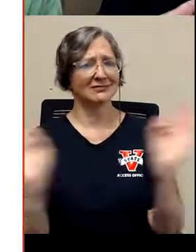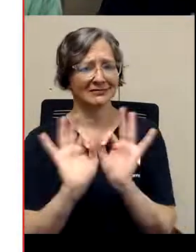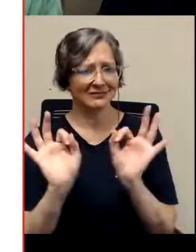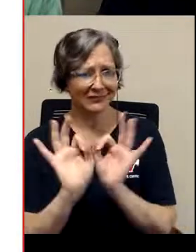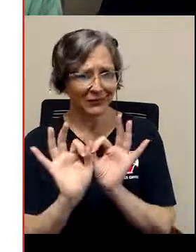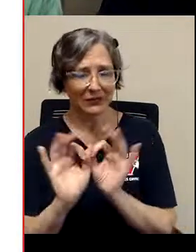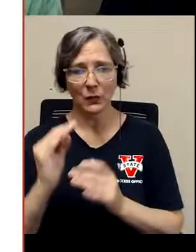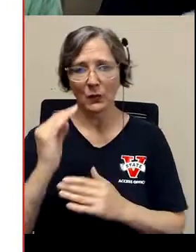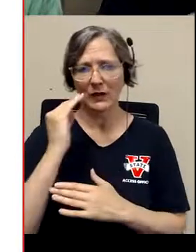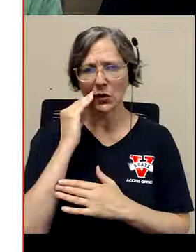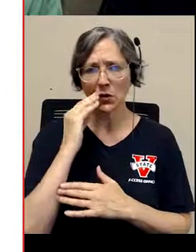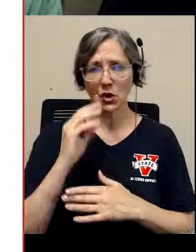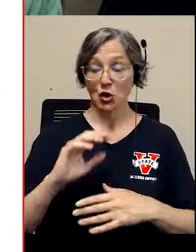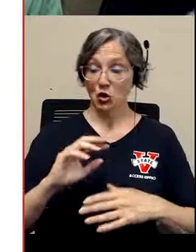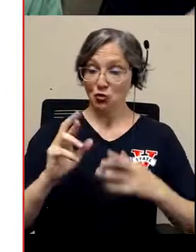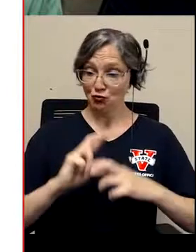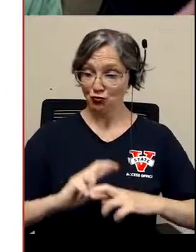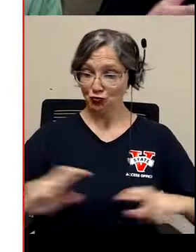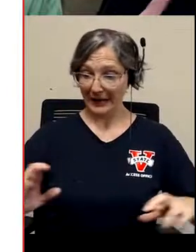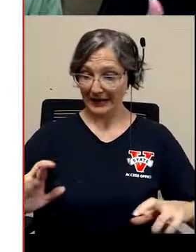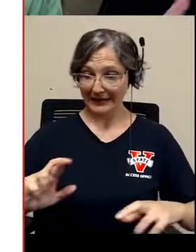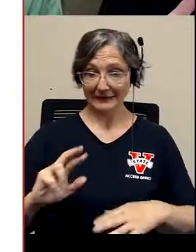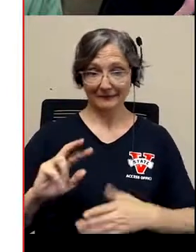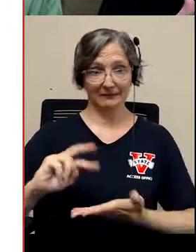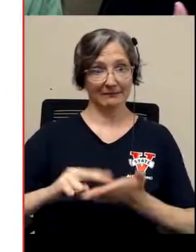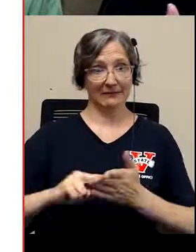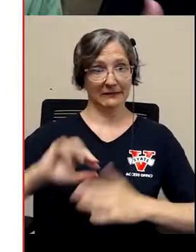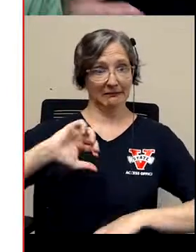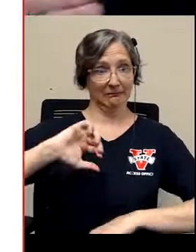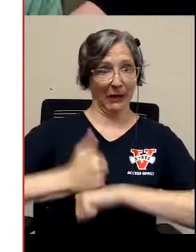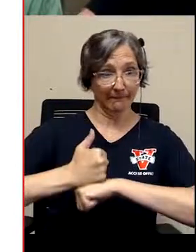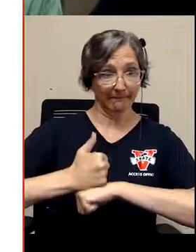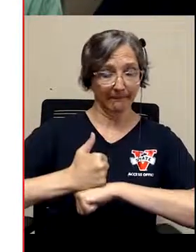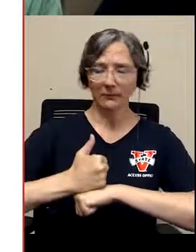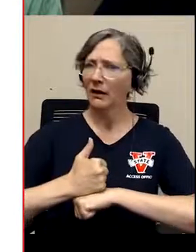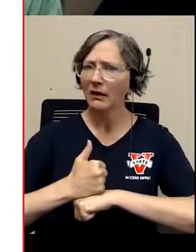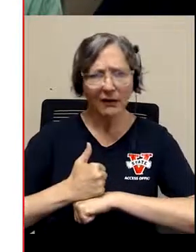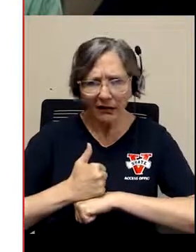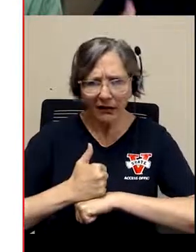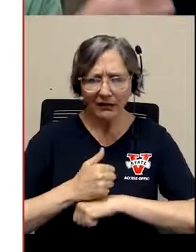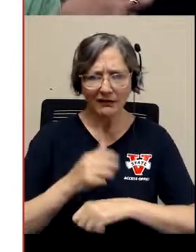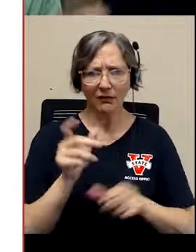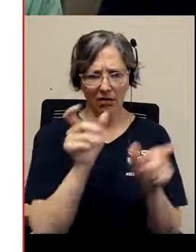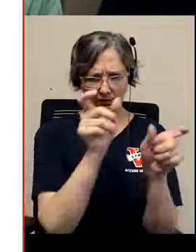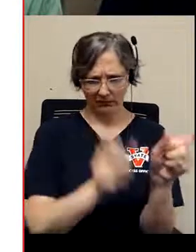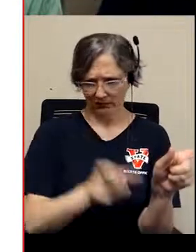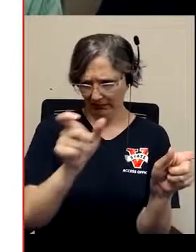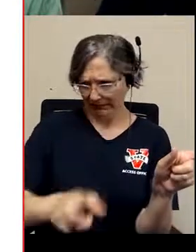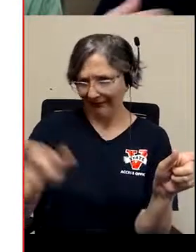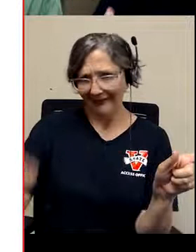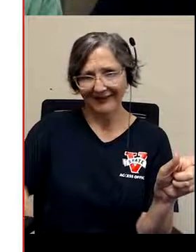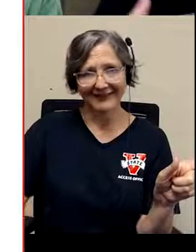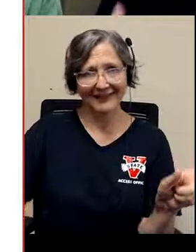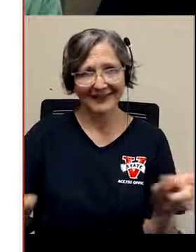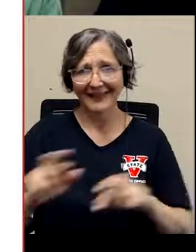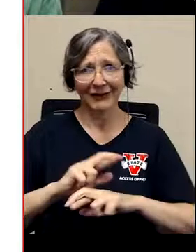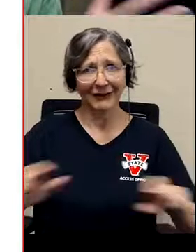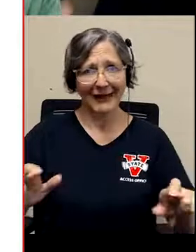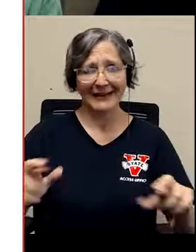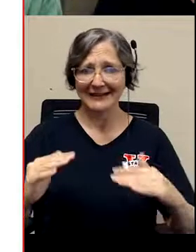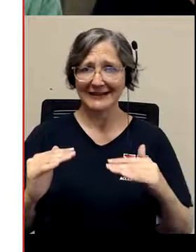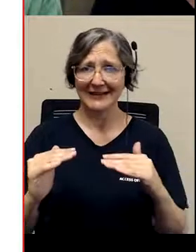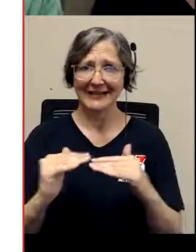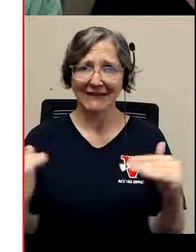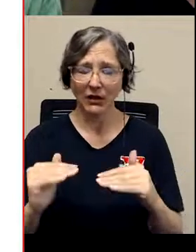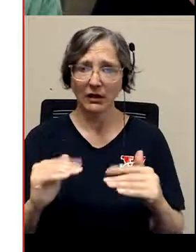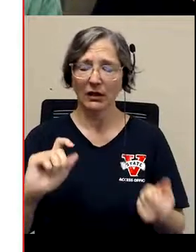is not a fixed formula. Students are ready to learn. Their readiness level, it fluctuates,